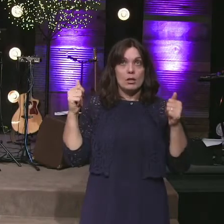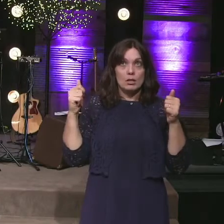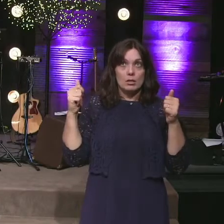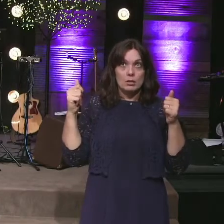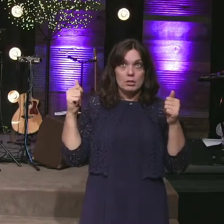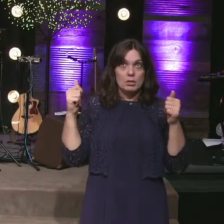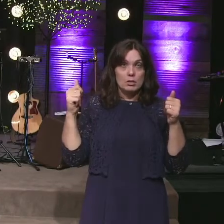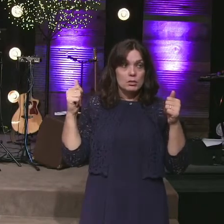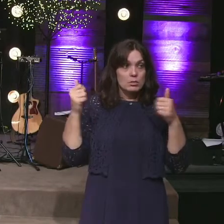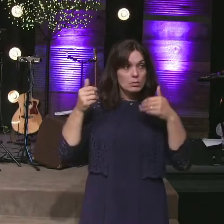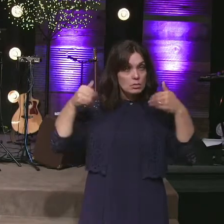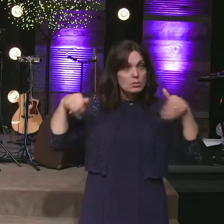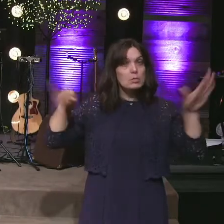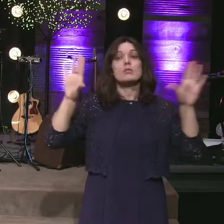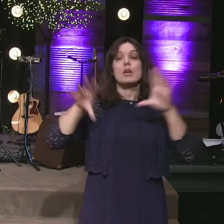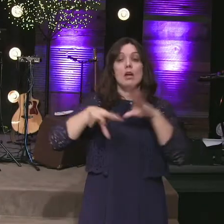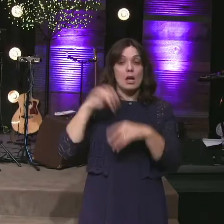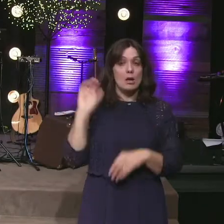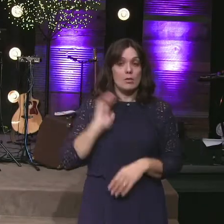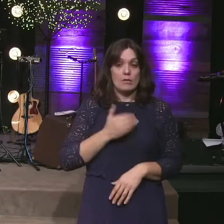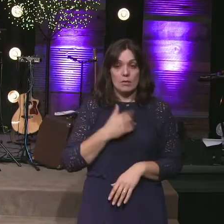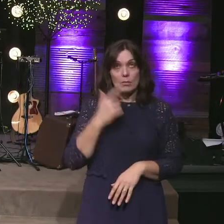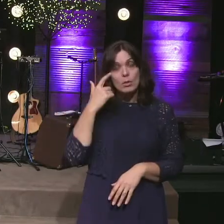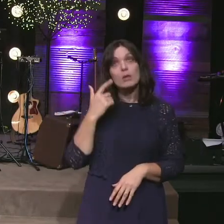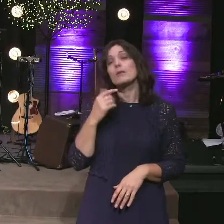of our brains, right?